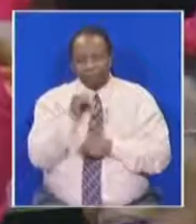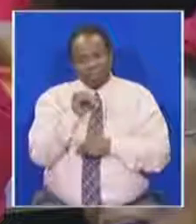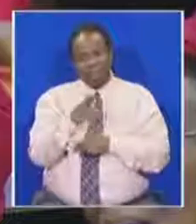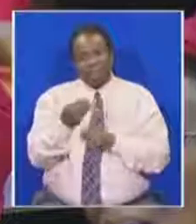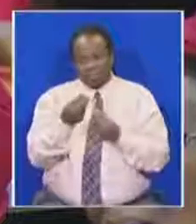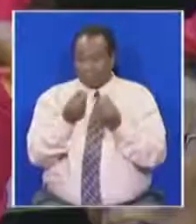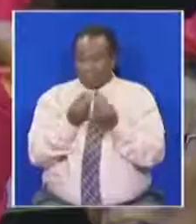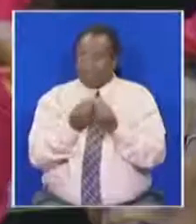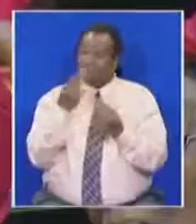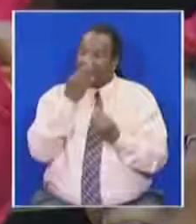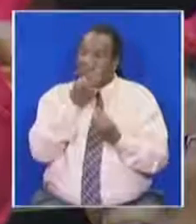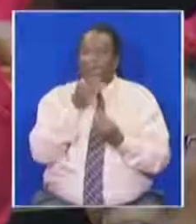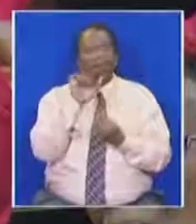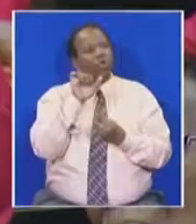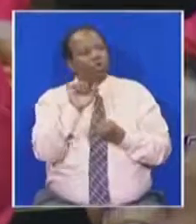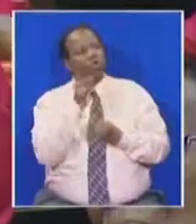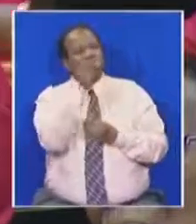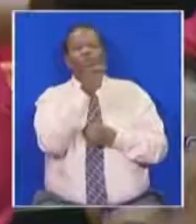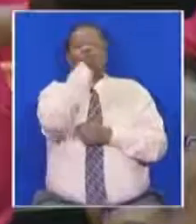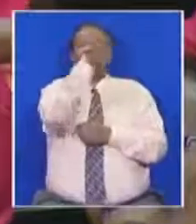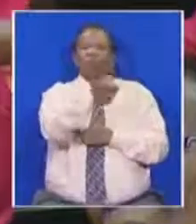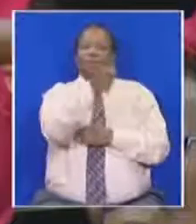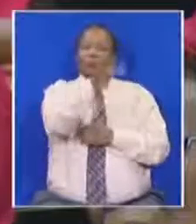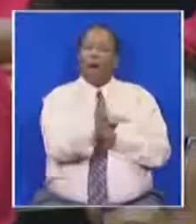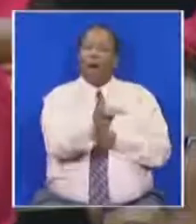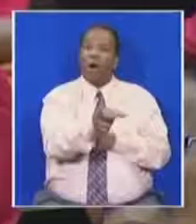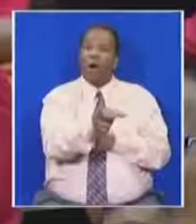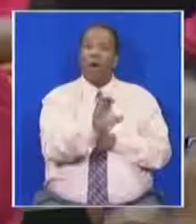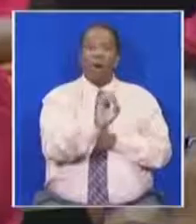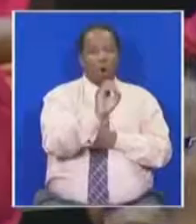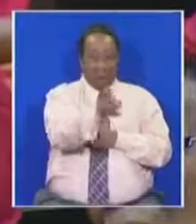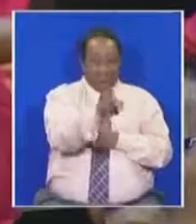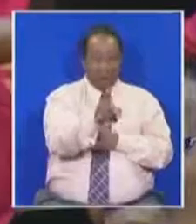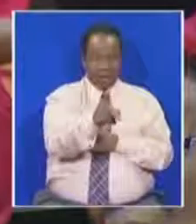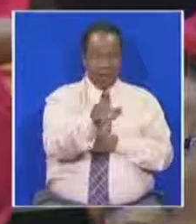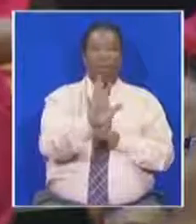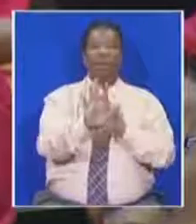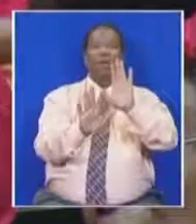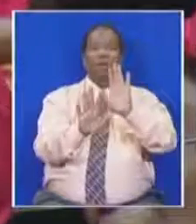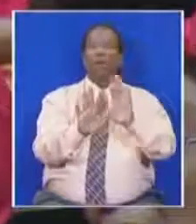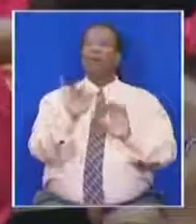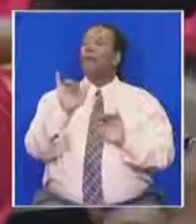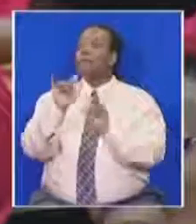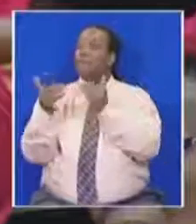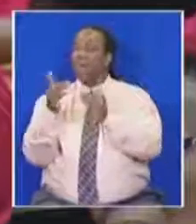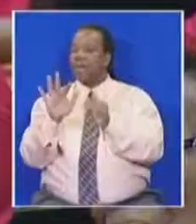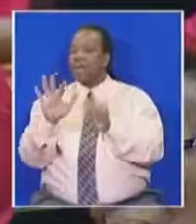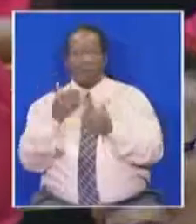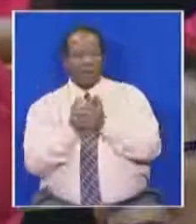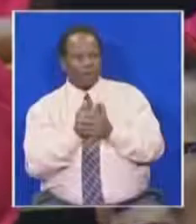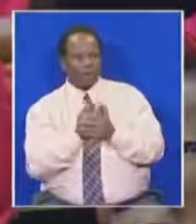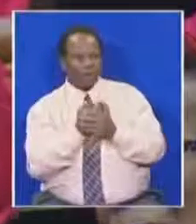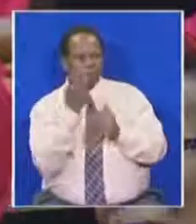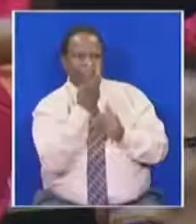it will be correct for the Speaker to say, we sanction our table to ensure that